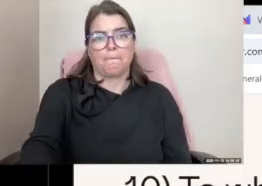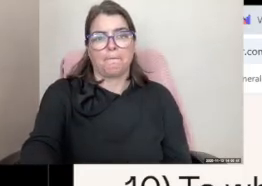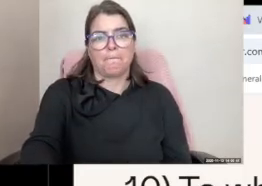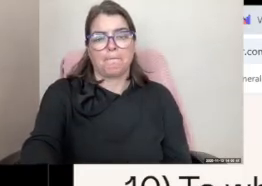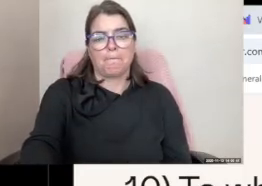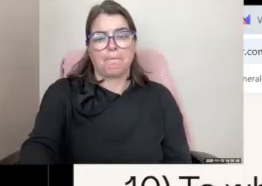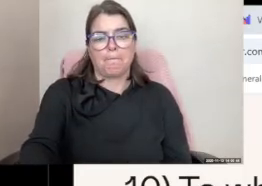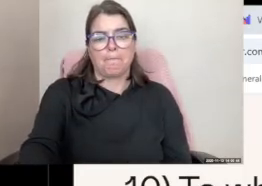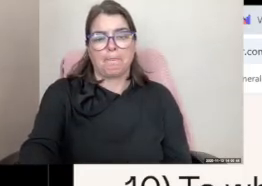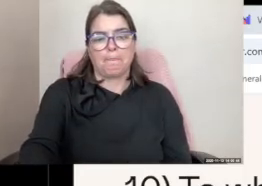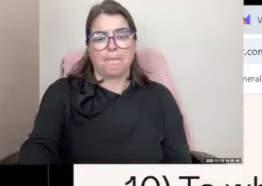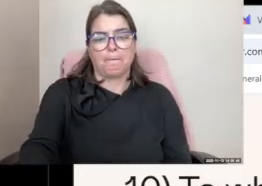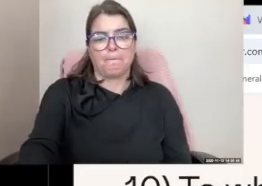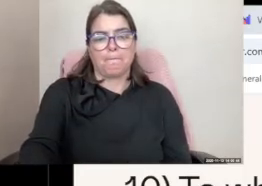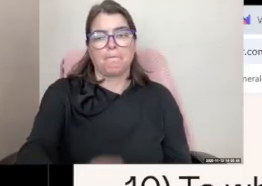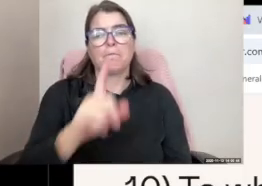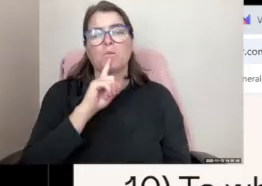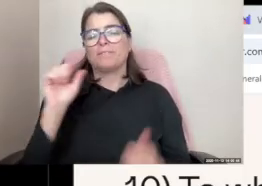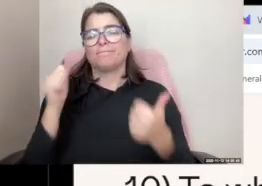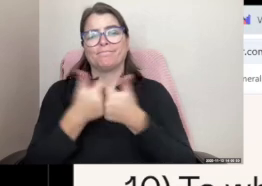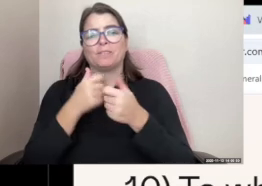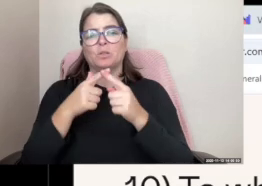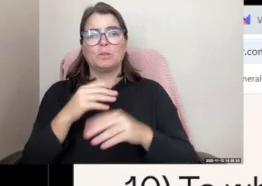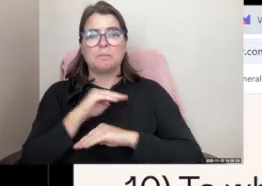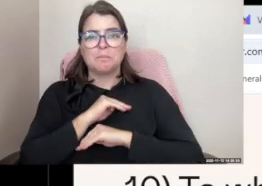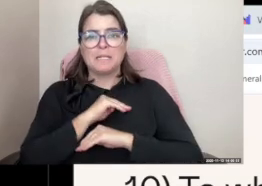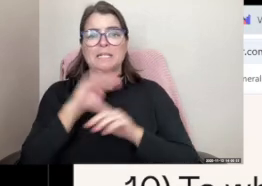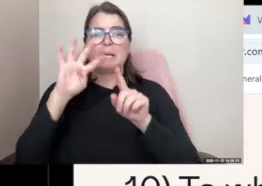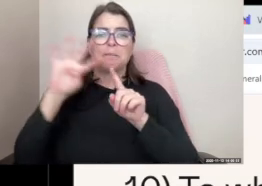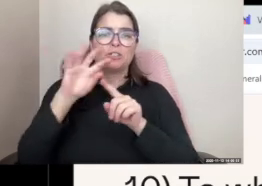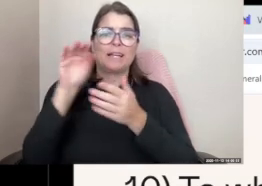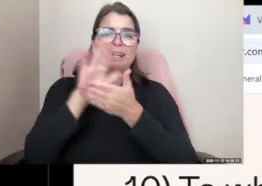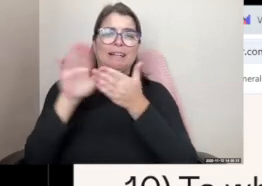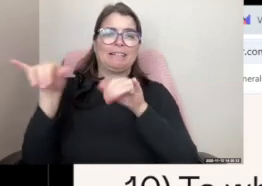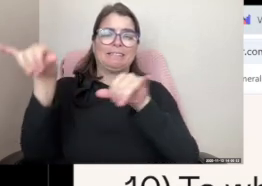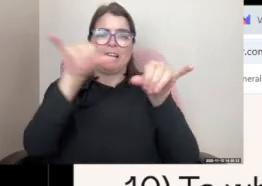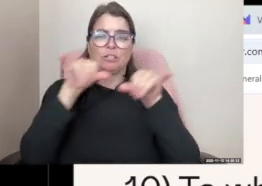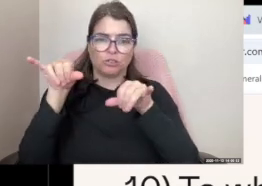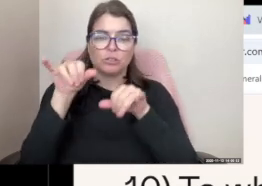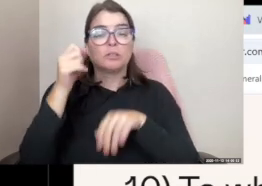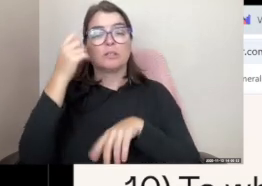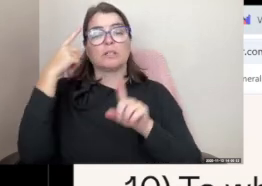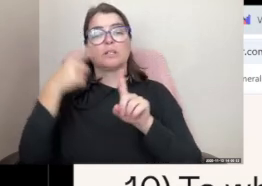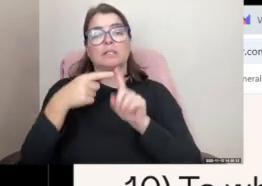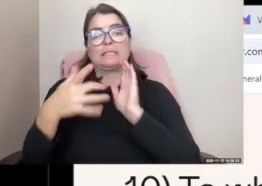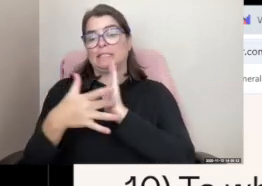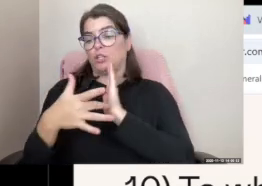around 5% of the vehicle population in our state. They emit so much pollution air, which